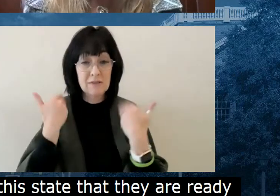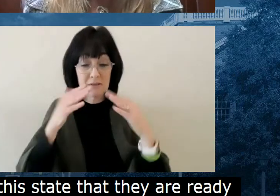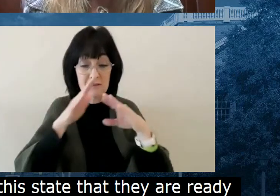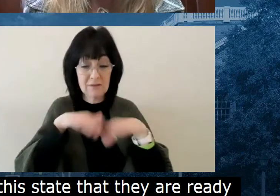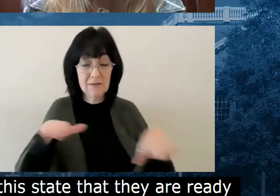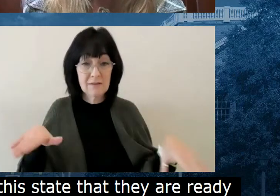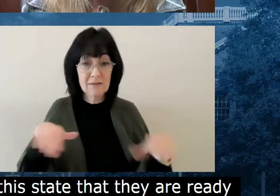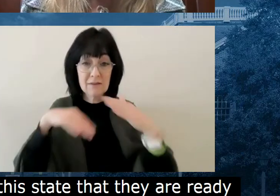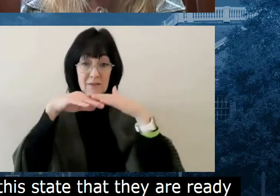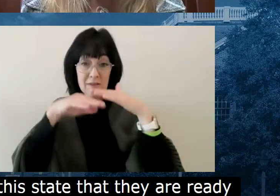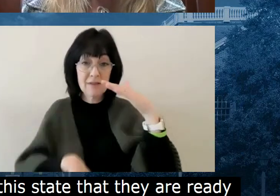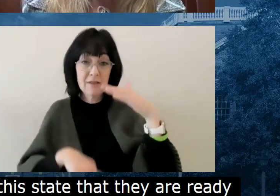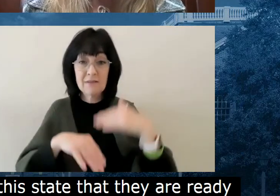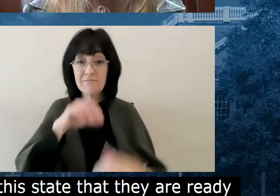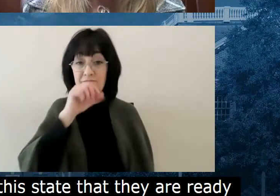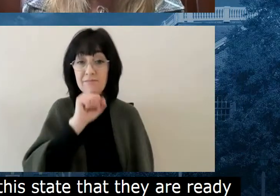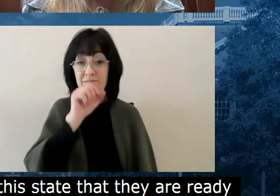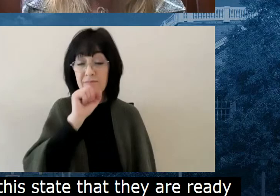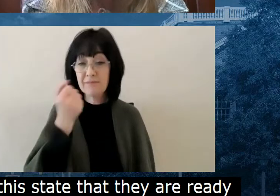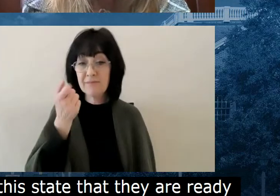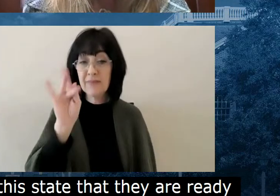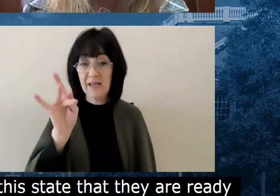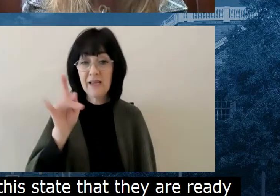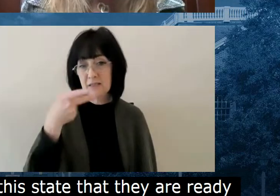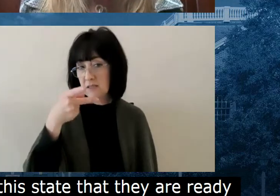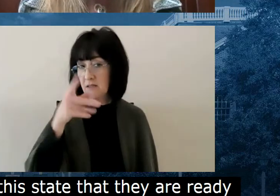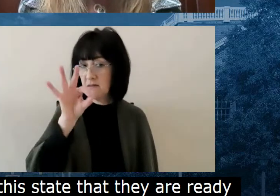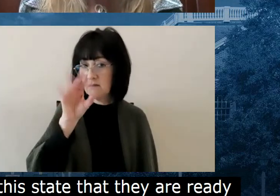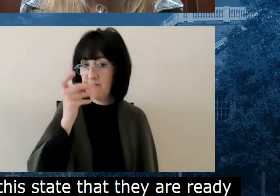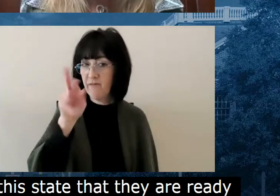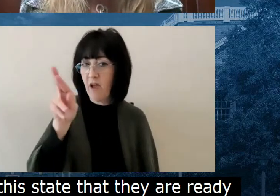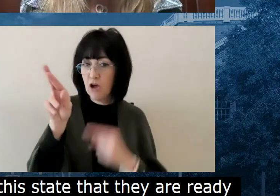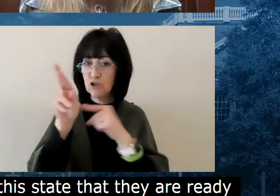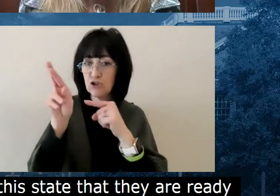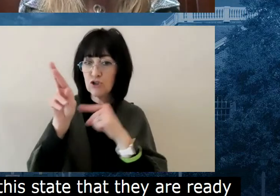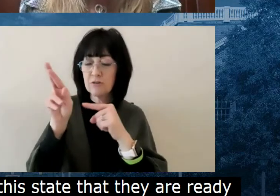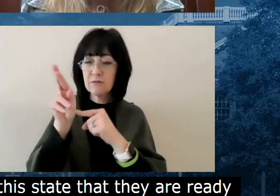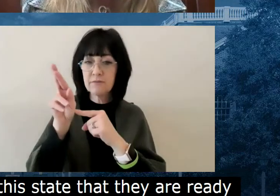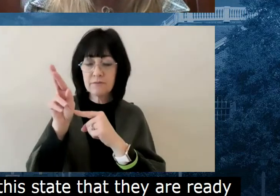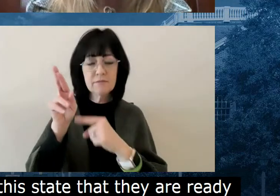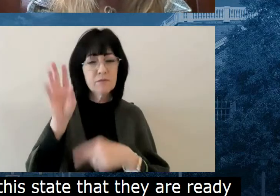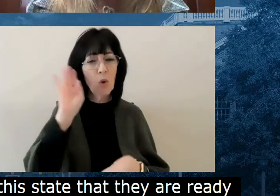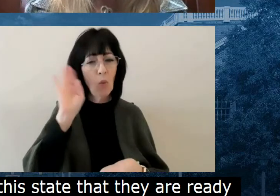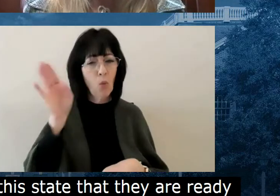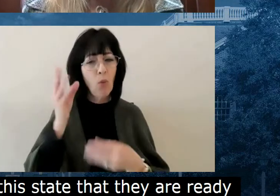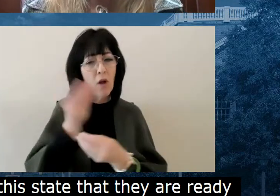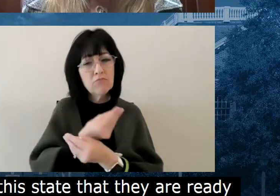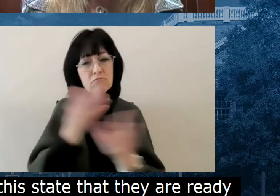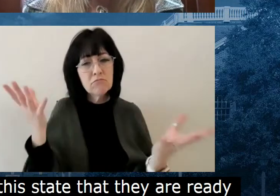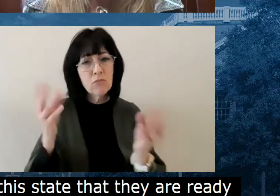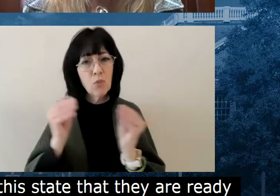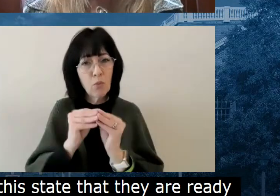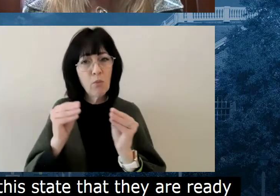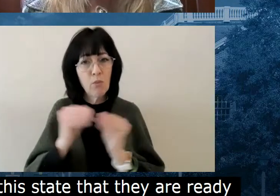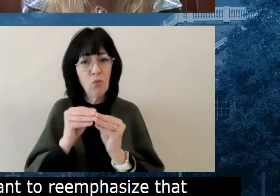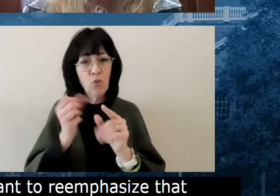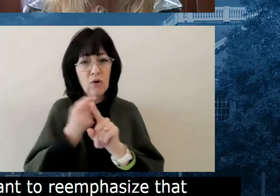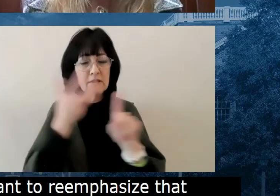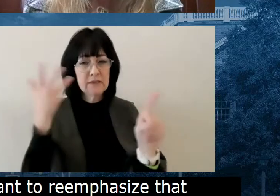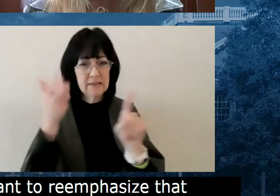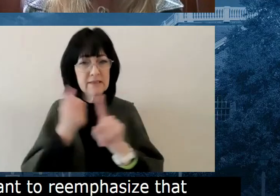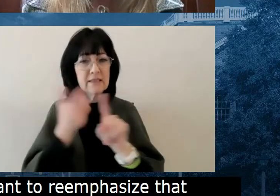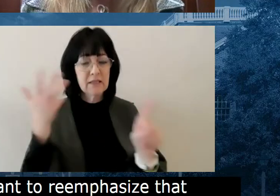under 18 will be getting Pfizer. So we'll be providing a lot more details, but the places where Pfizer